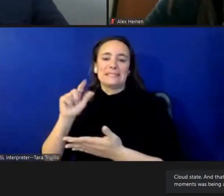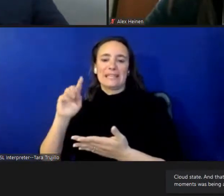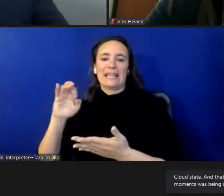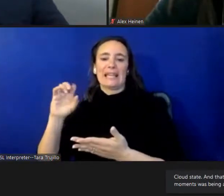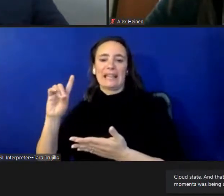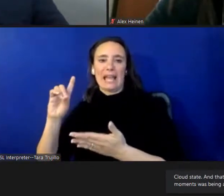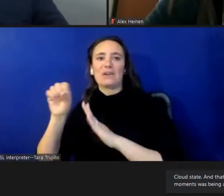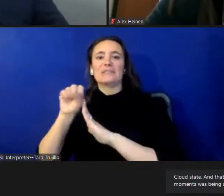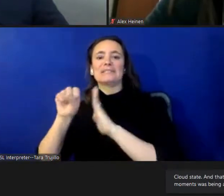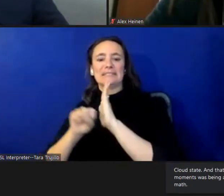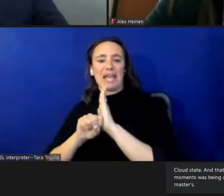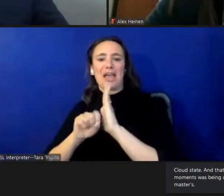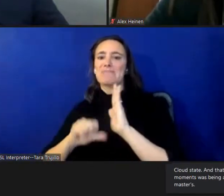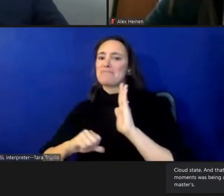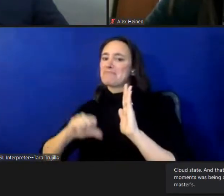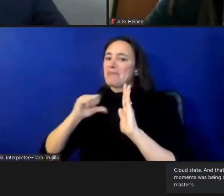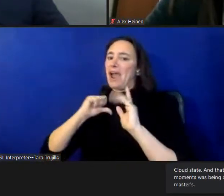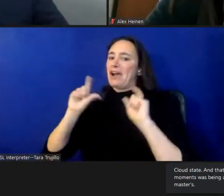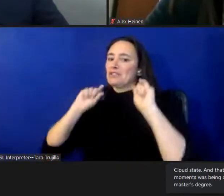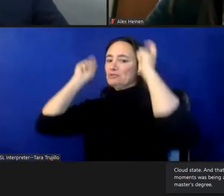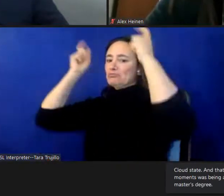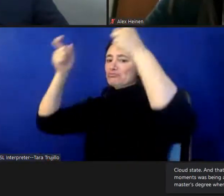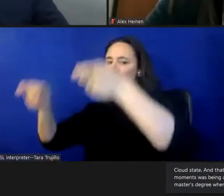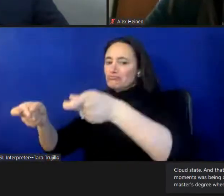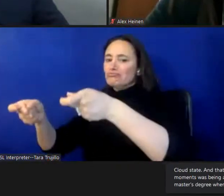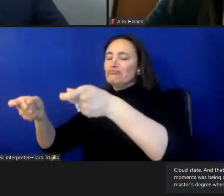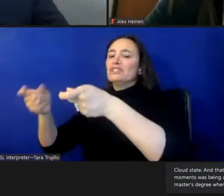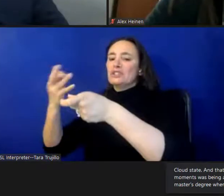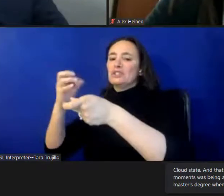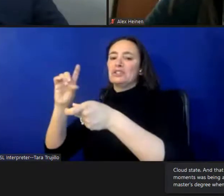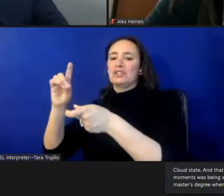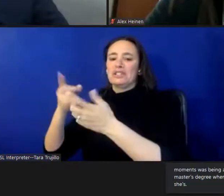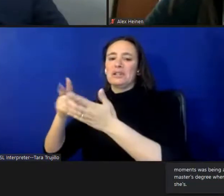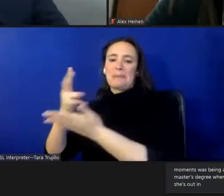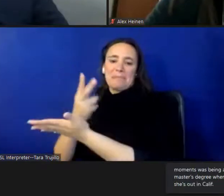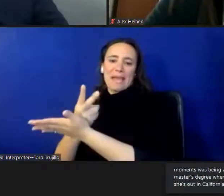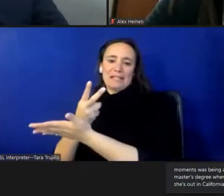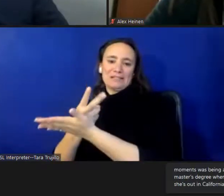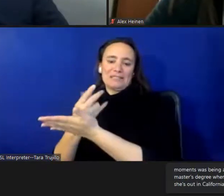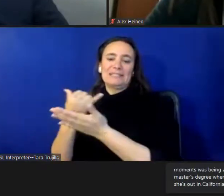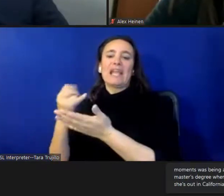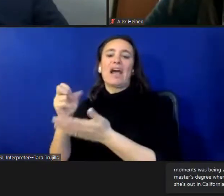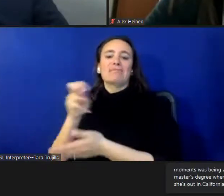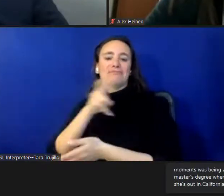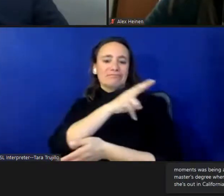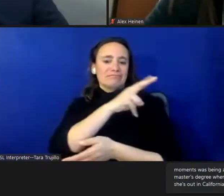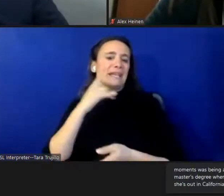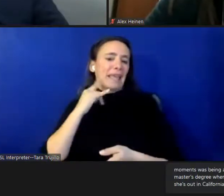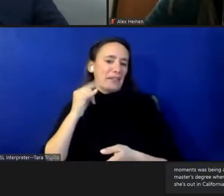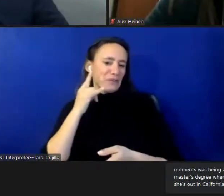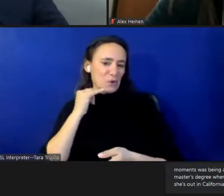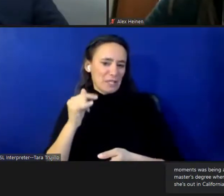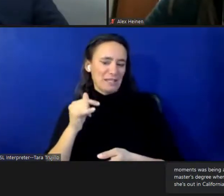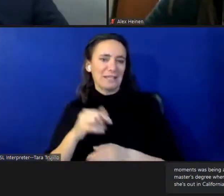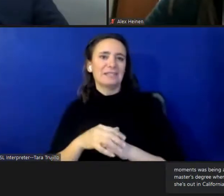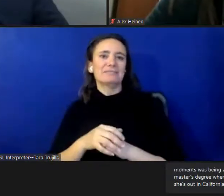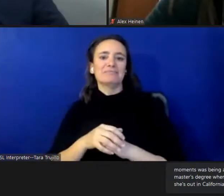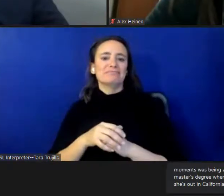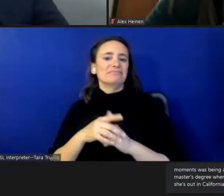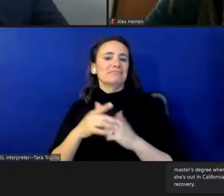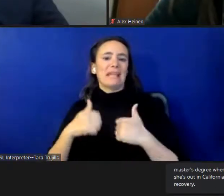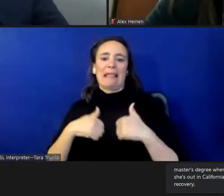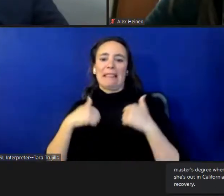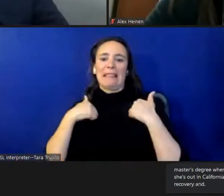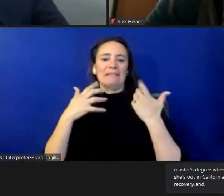hood her at her master's degree when she graduated. And now she's out in California in a community of